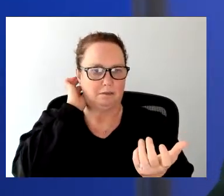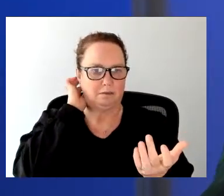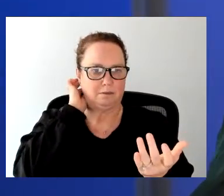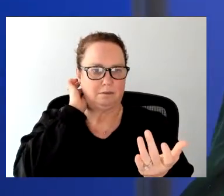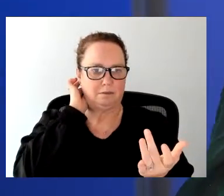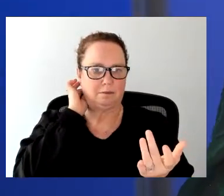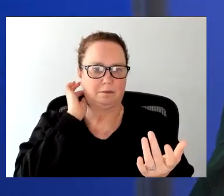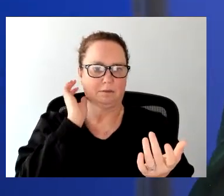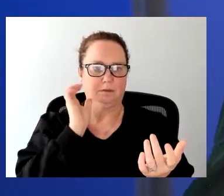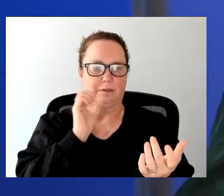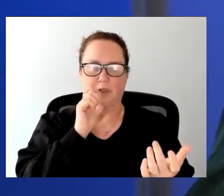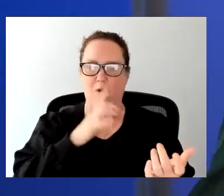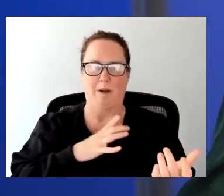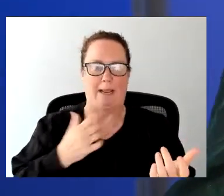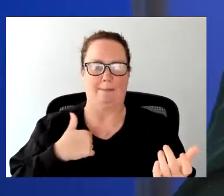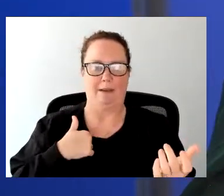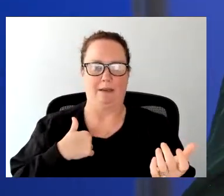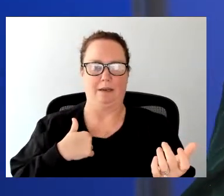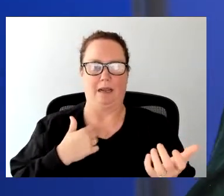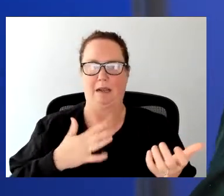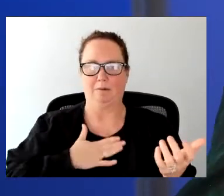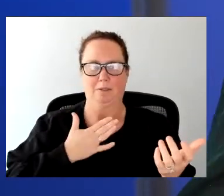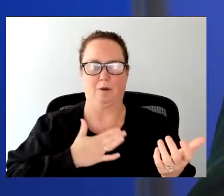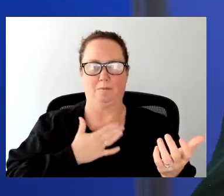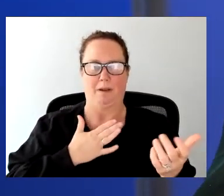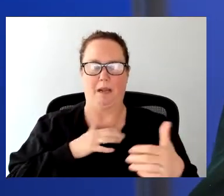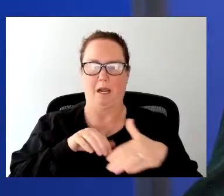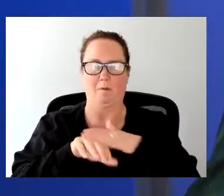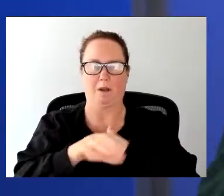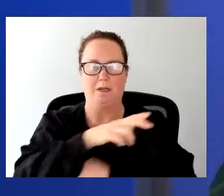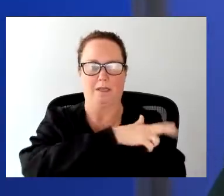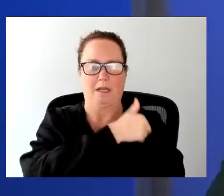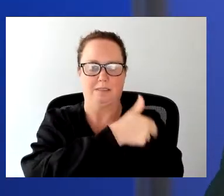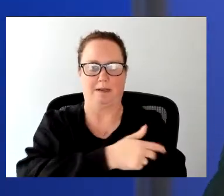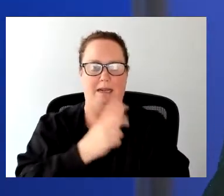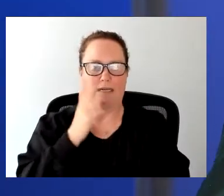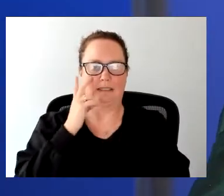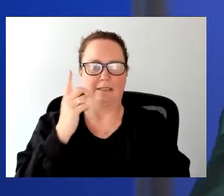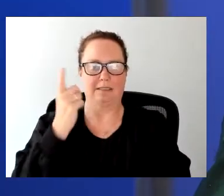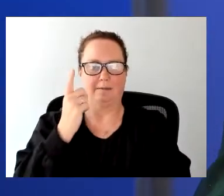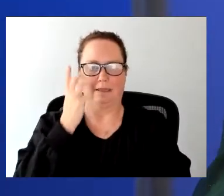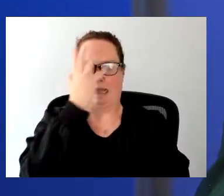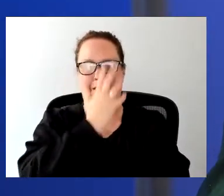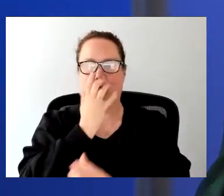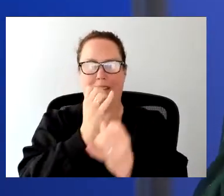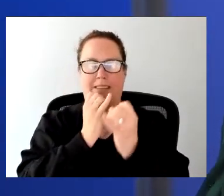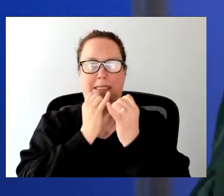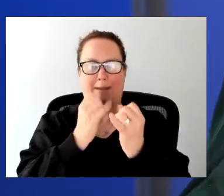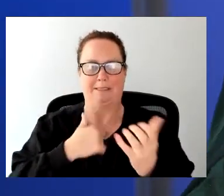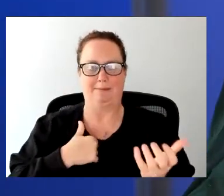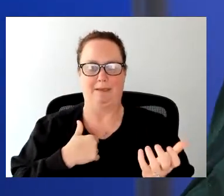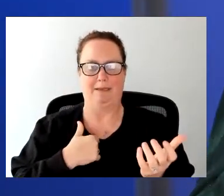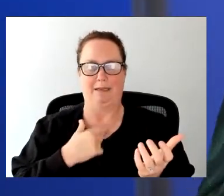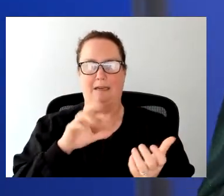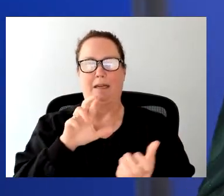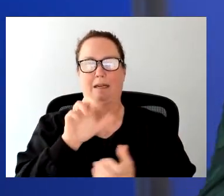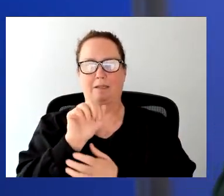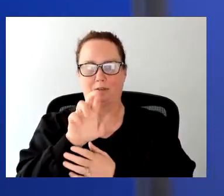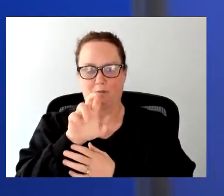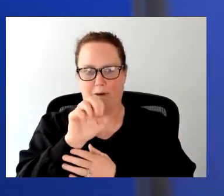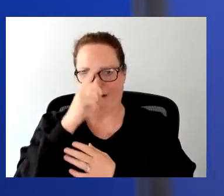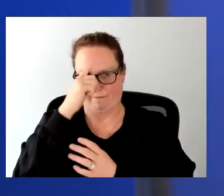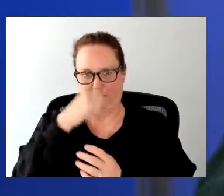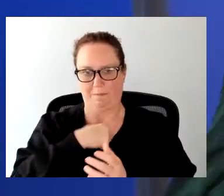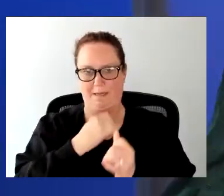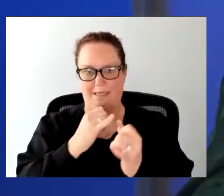don't hate me, I was so happy that I walked into the hospital and I saw someone that looked like me. That is rare for me.